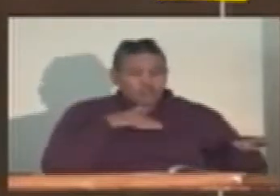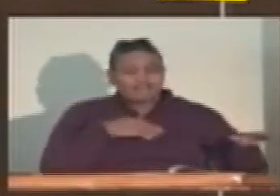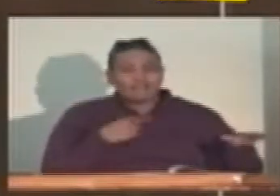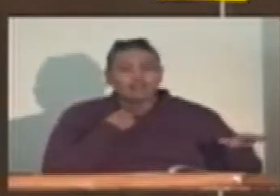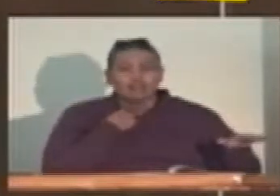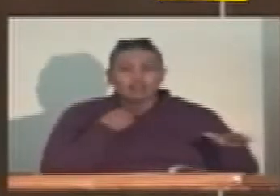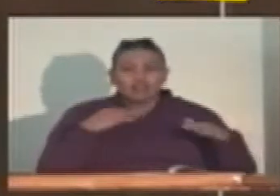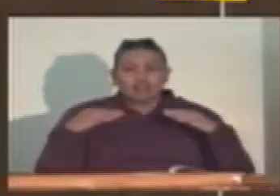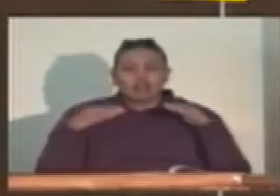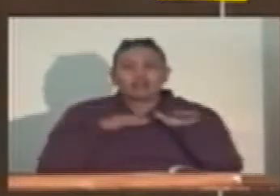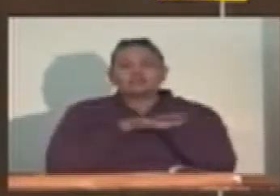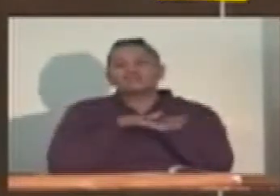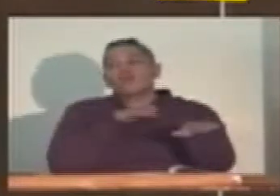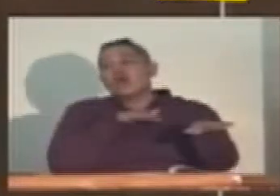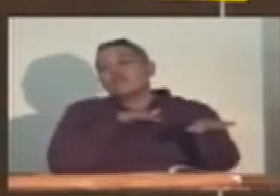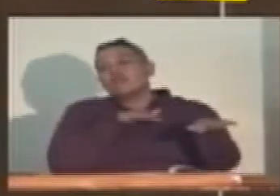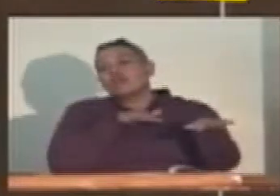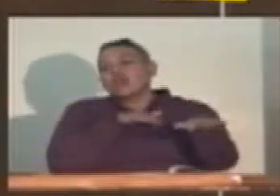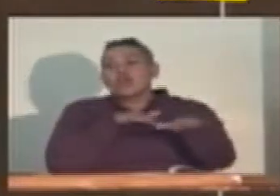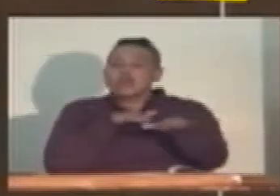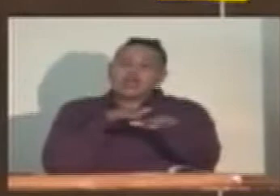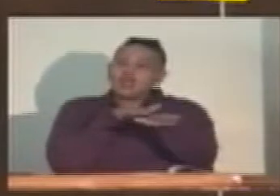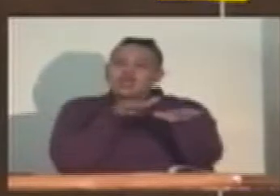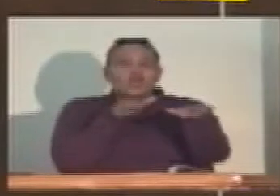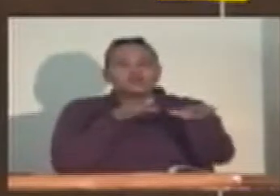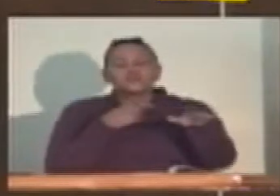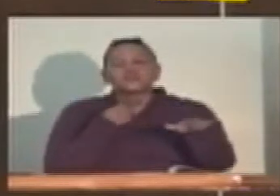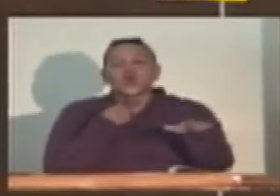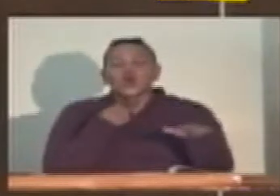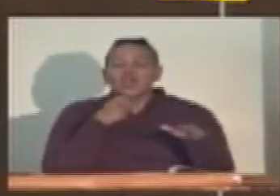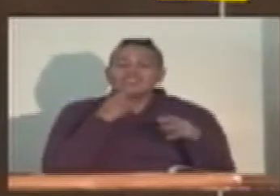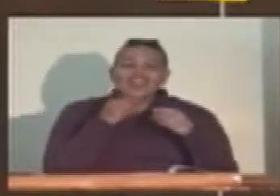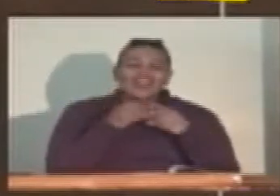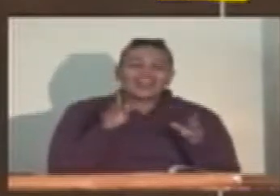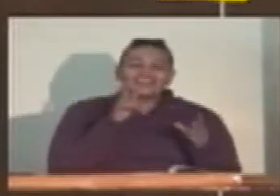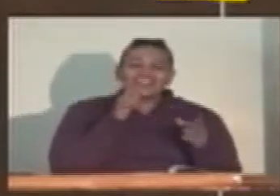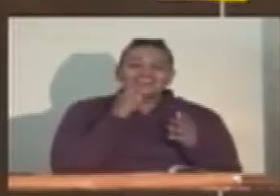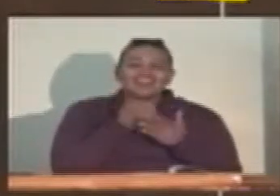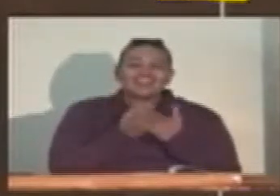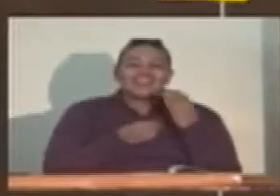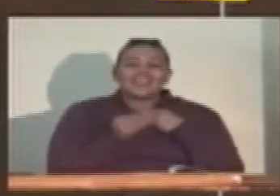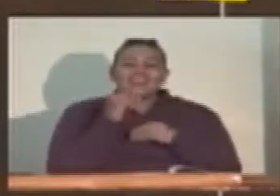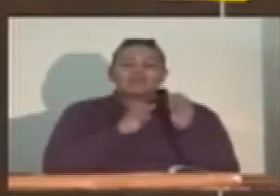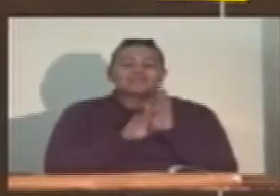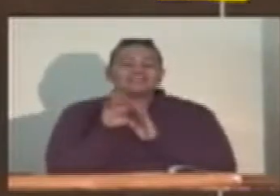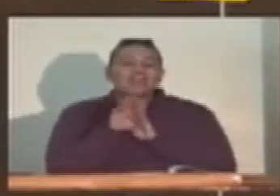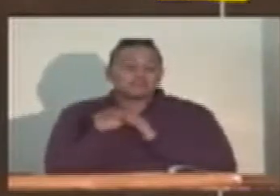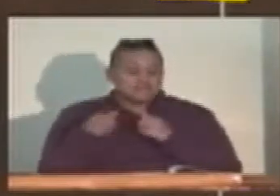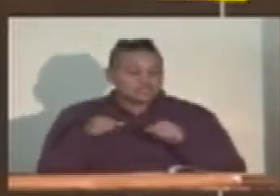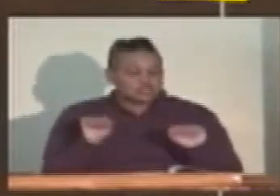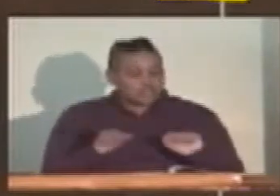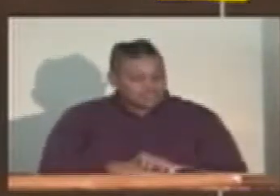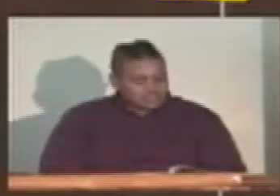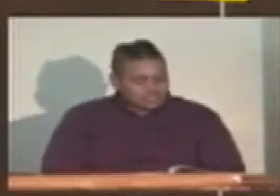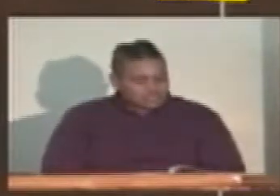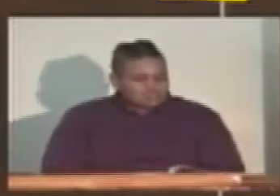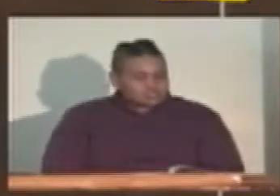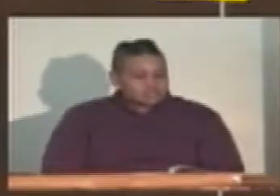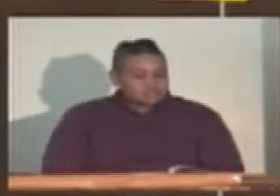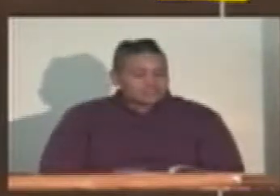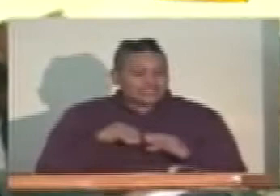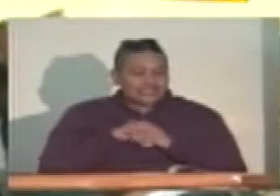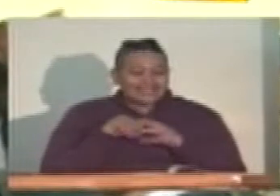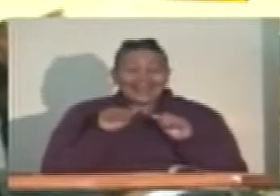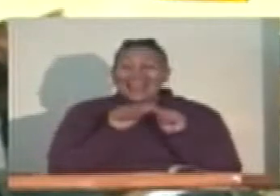congestion is not focused enough on as an economic development strategy. In any developed